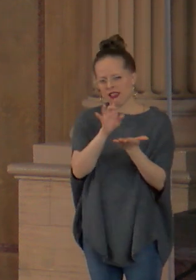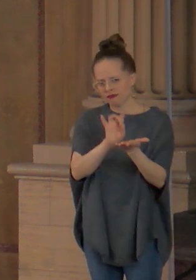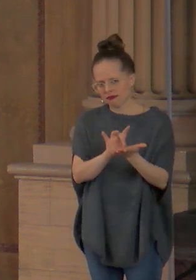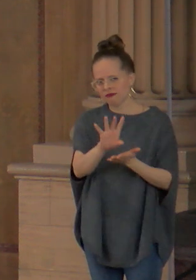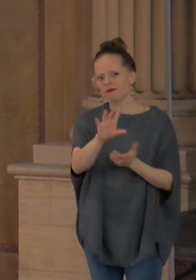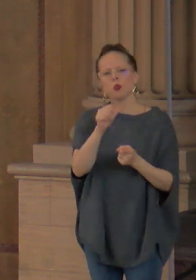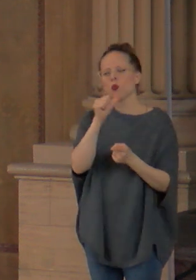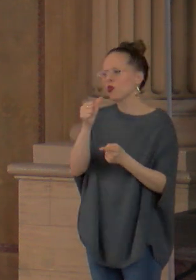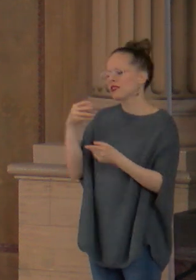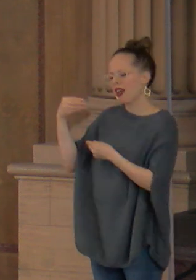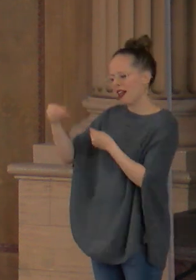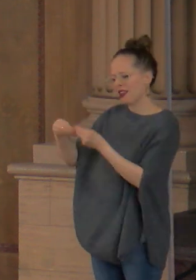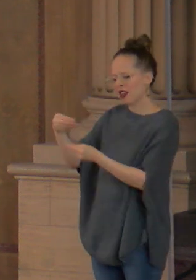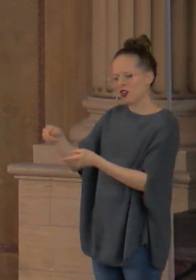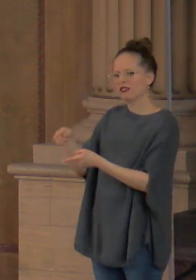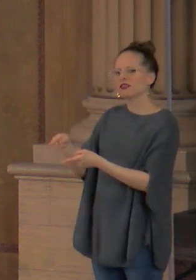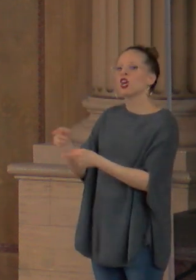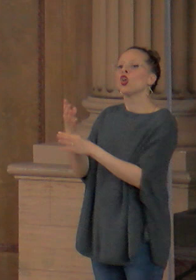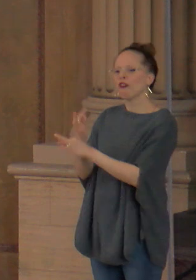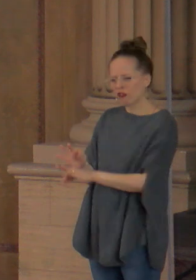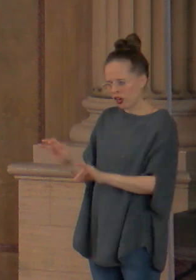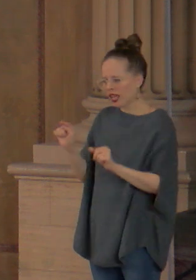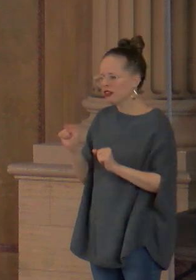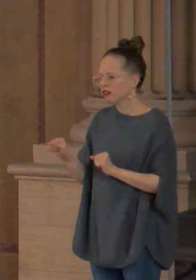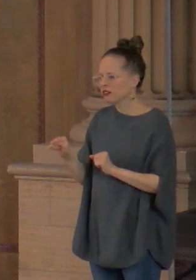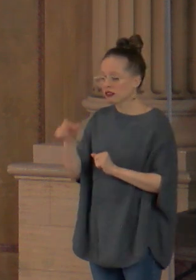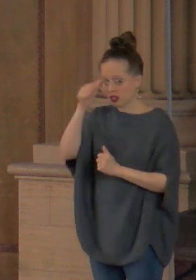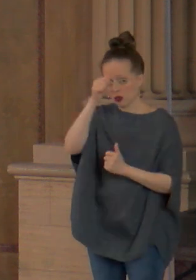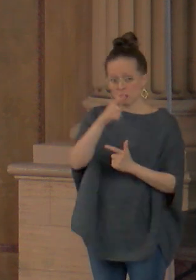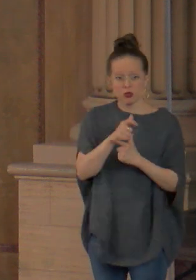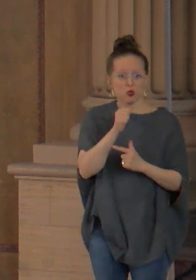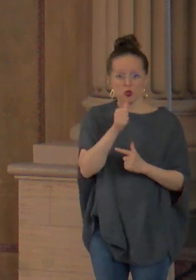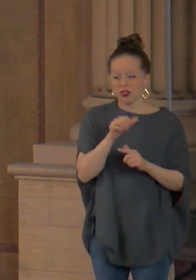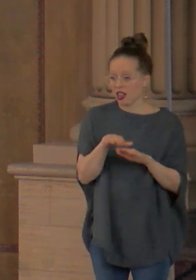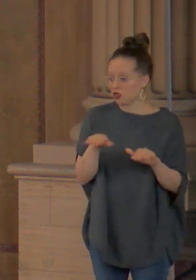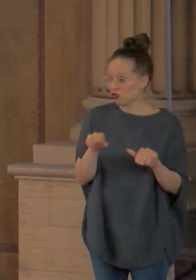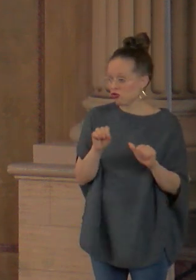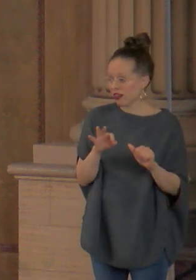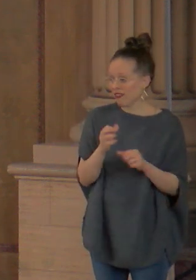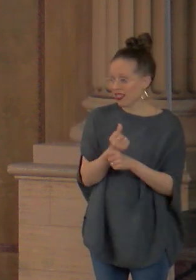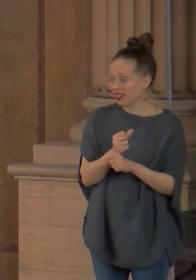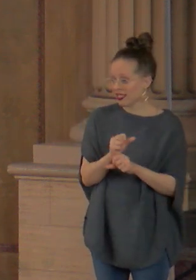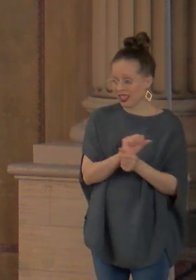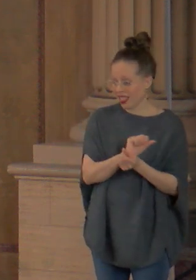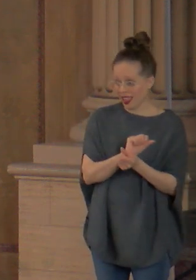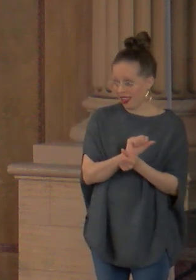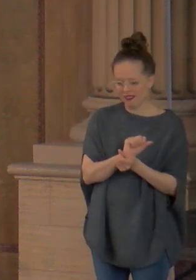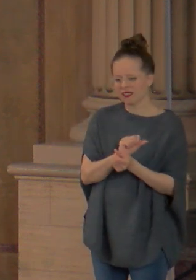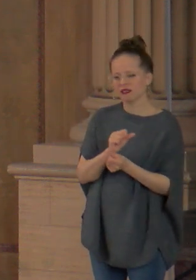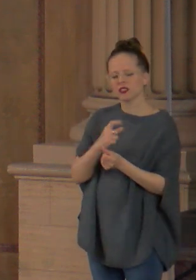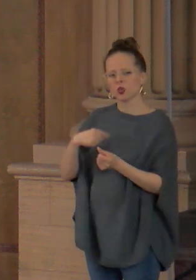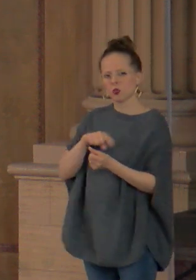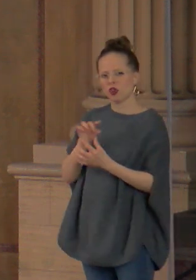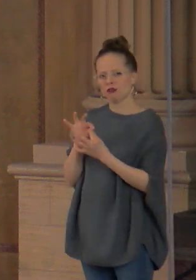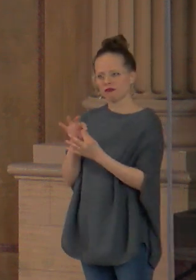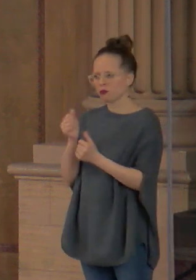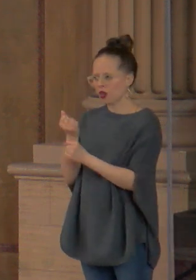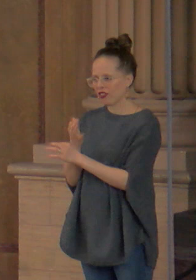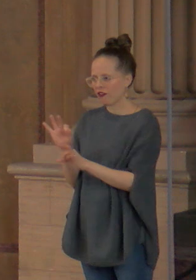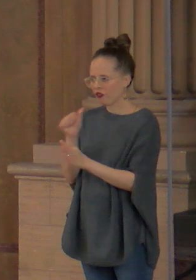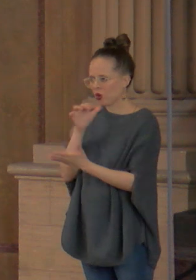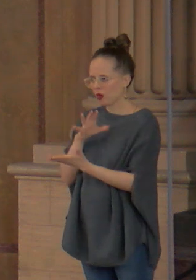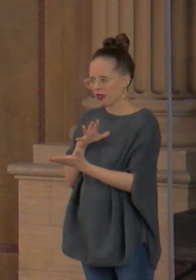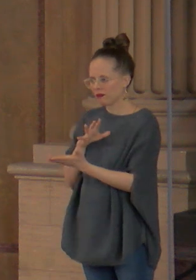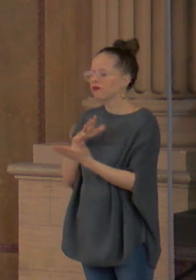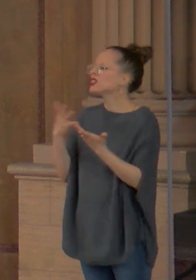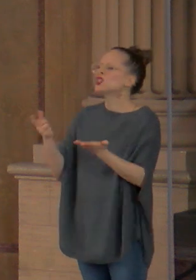with the son of the free woman. So brothers were not children of the slave but of the free woman. So he says that there's always been like some